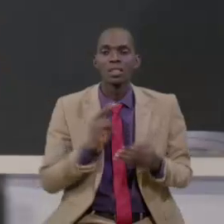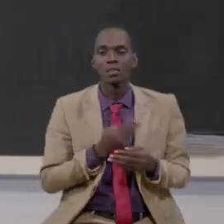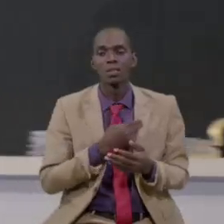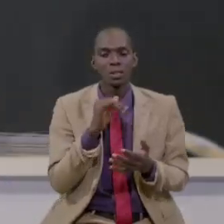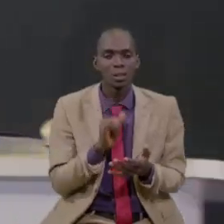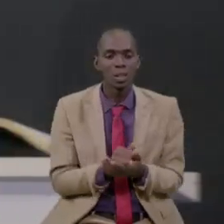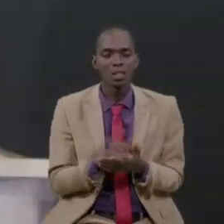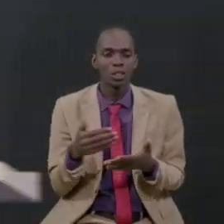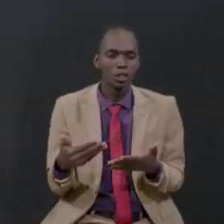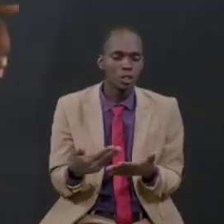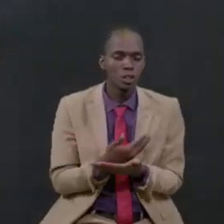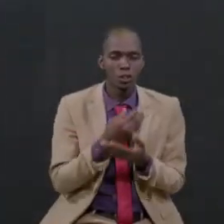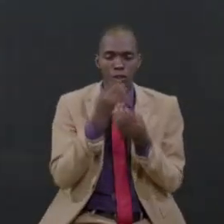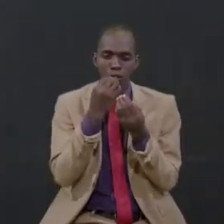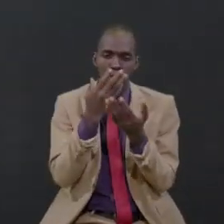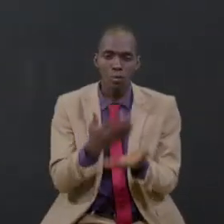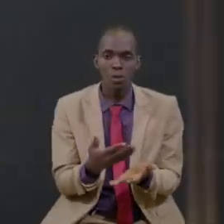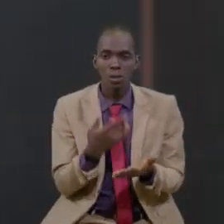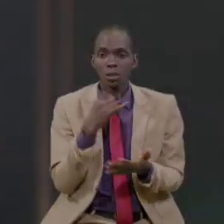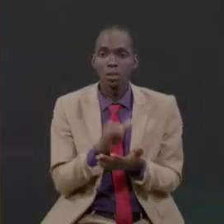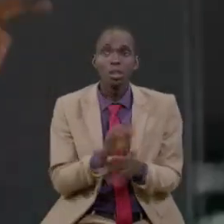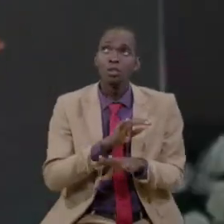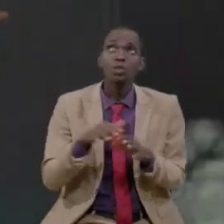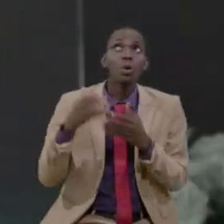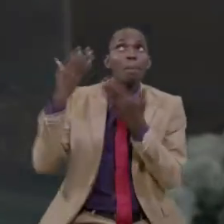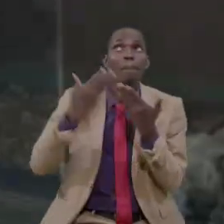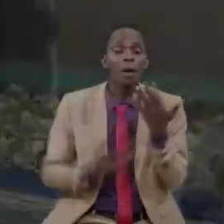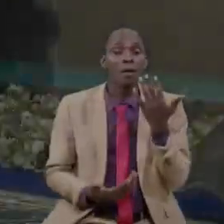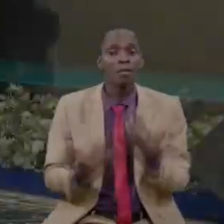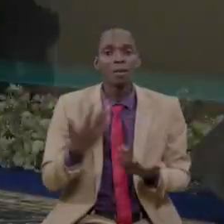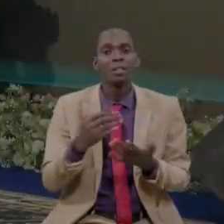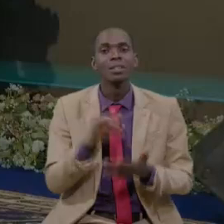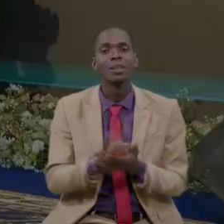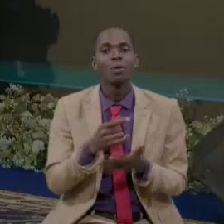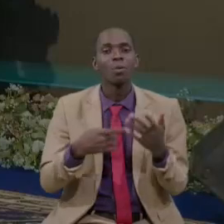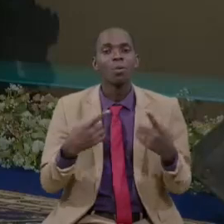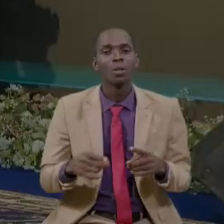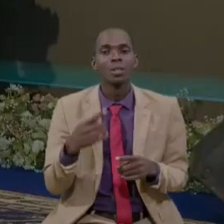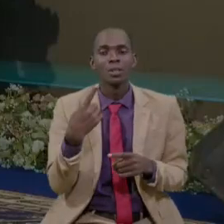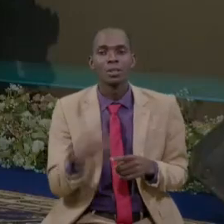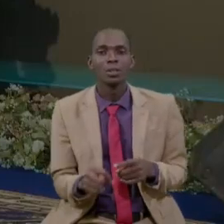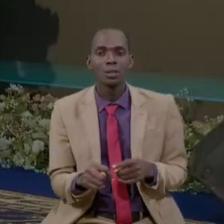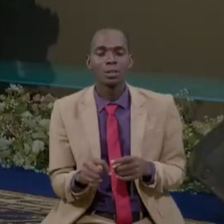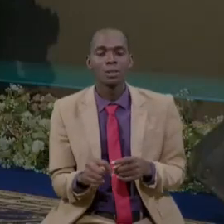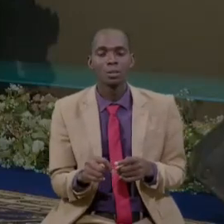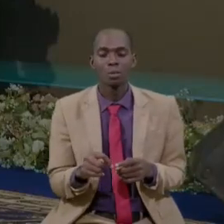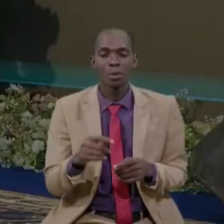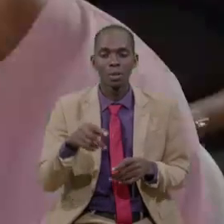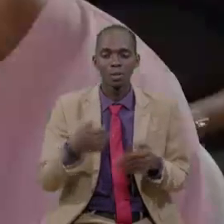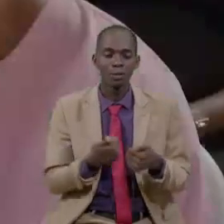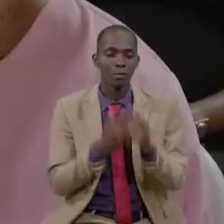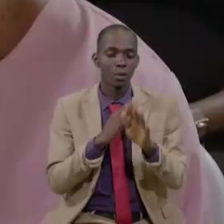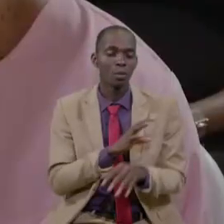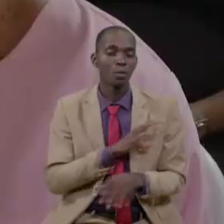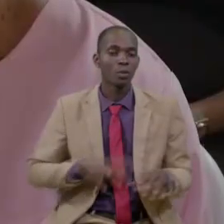says, don't call fire down. That's what those two apostles, James and John, that's what they were looking at.